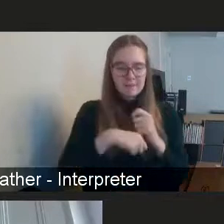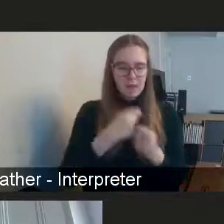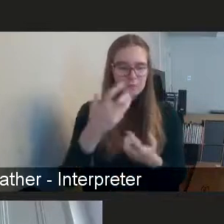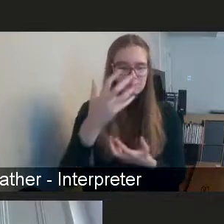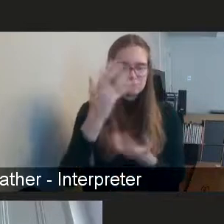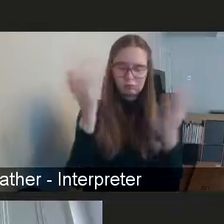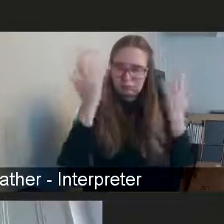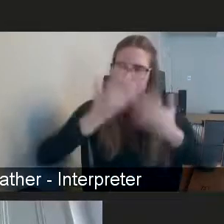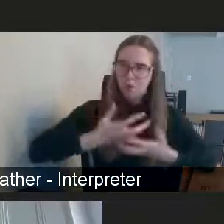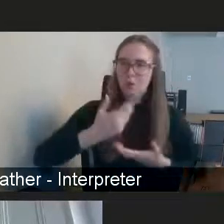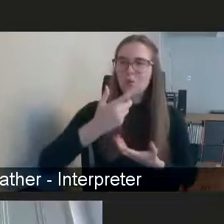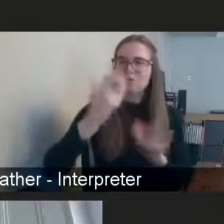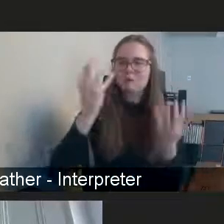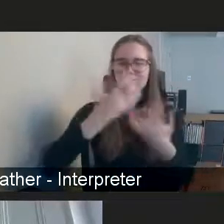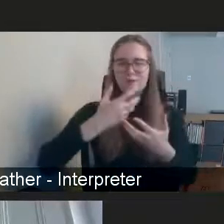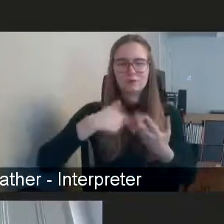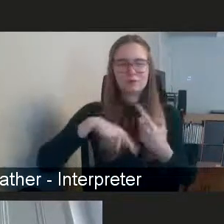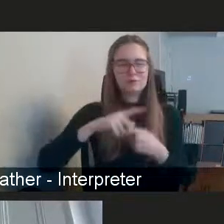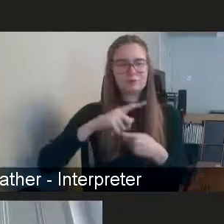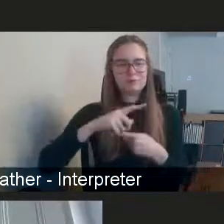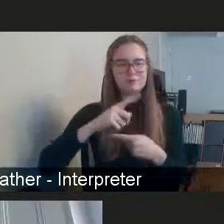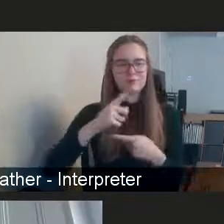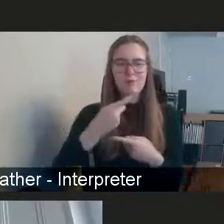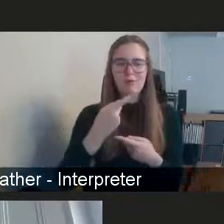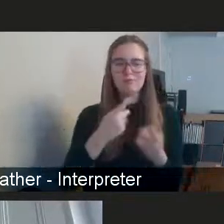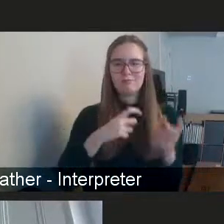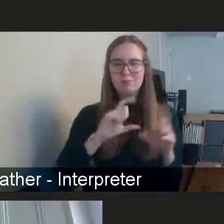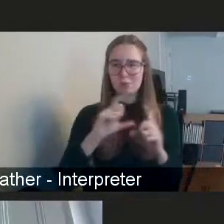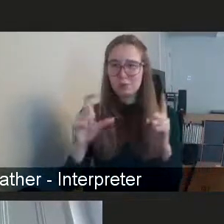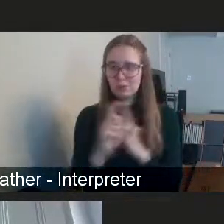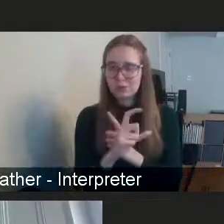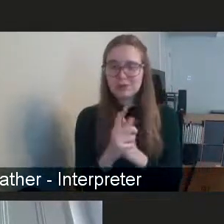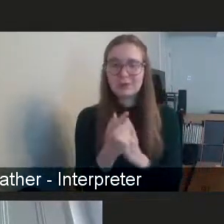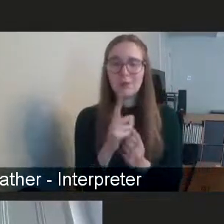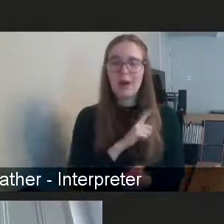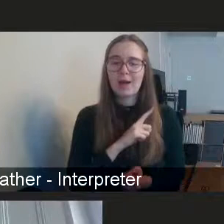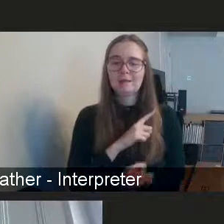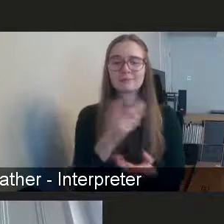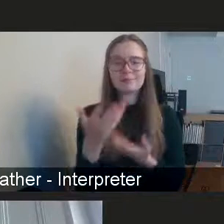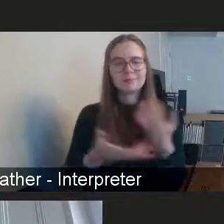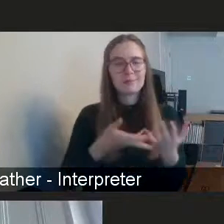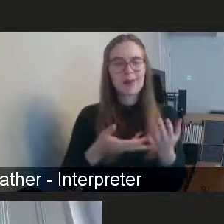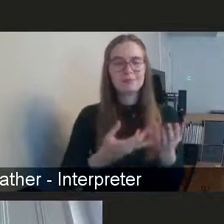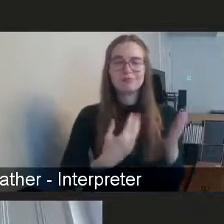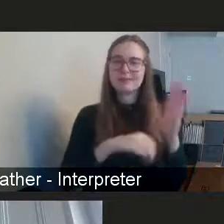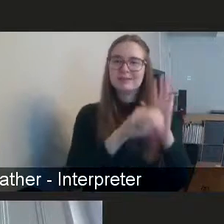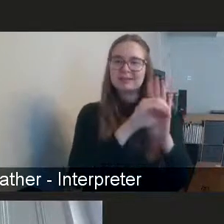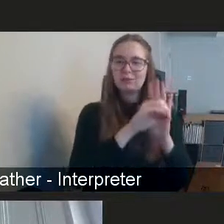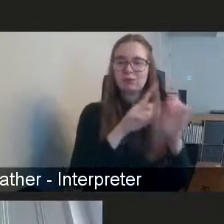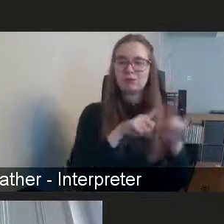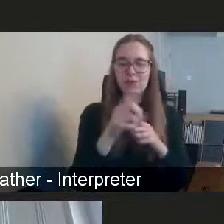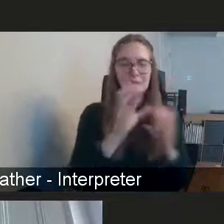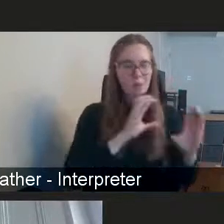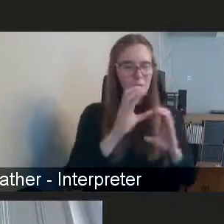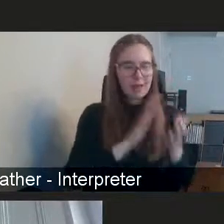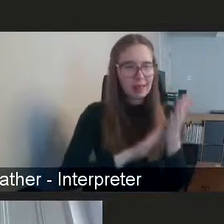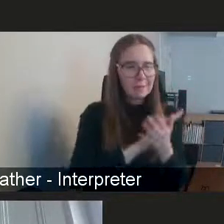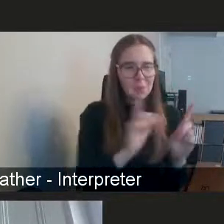public, and you know, following on from what Dr. Malik was saying, I think it can be confusing for the public when we're talking about net zero to actually communicate what that